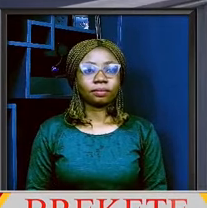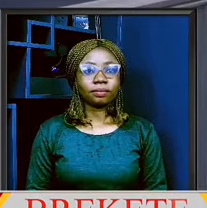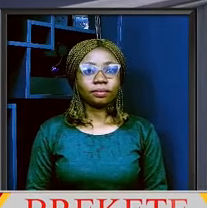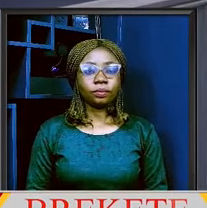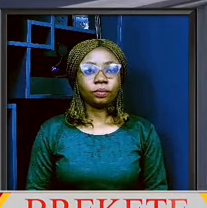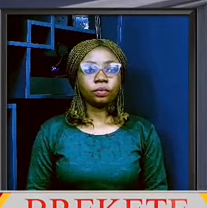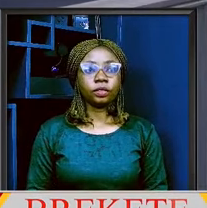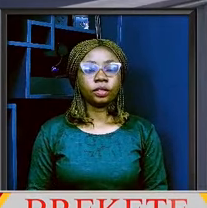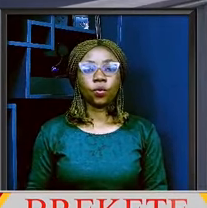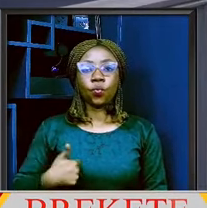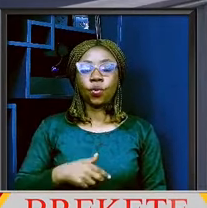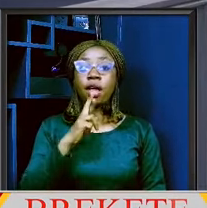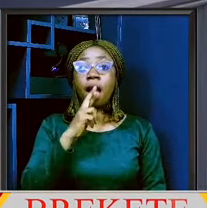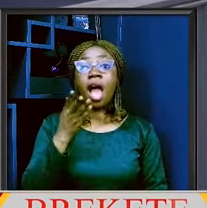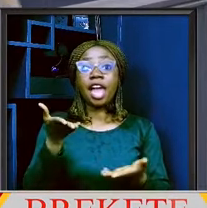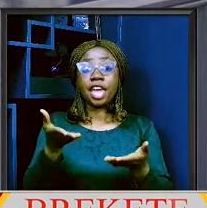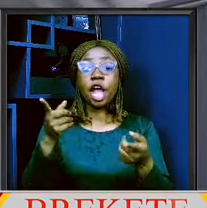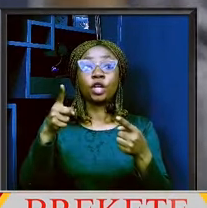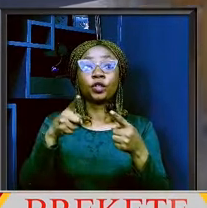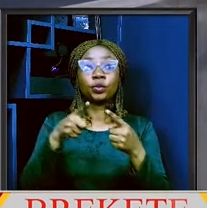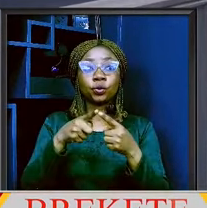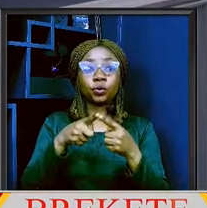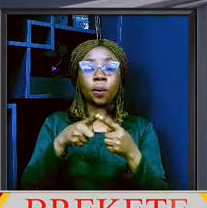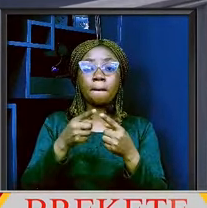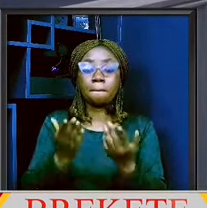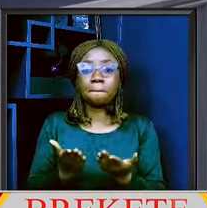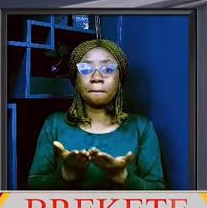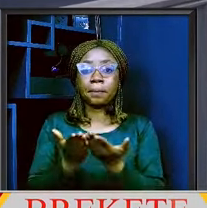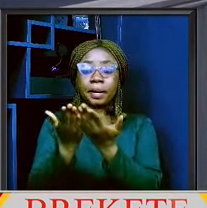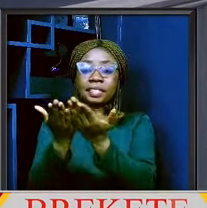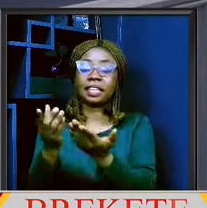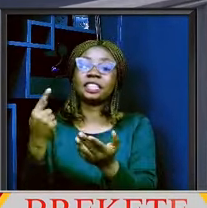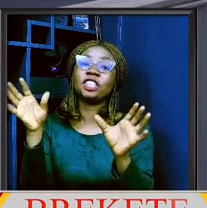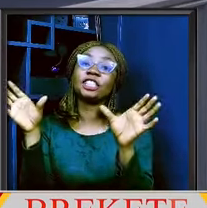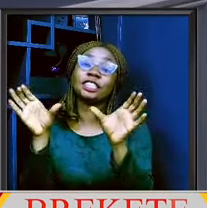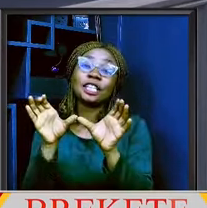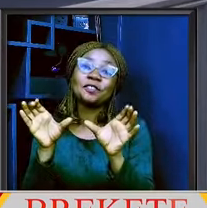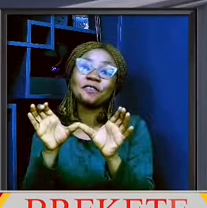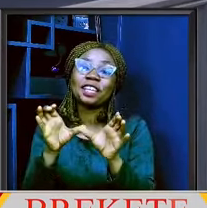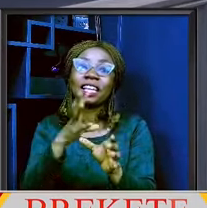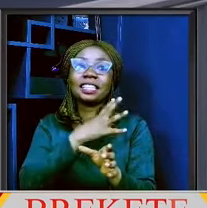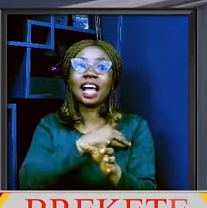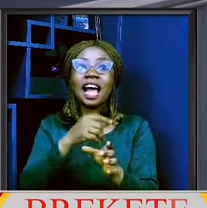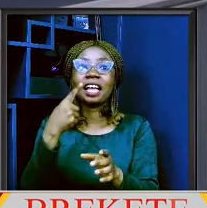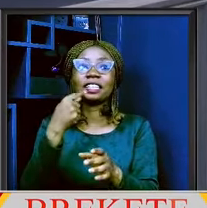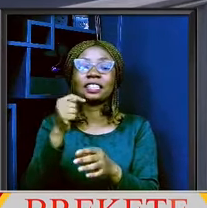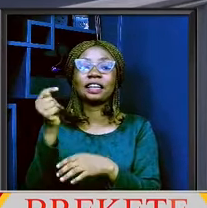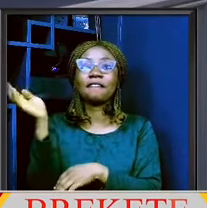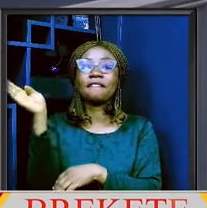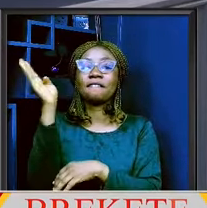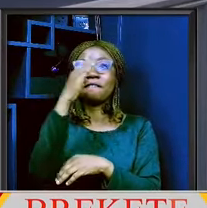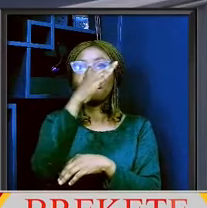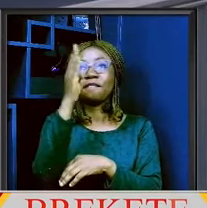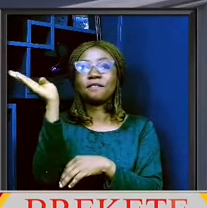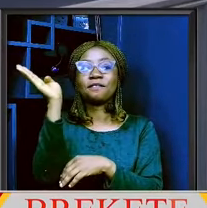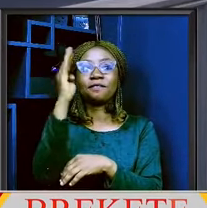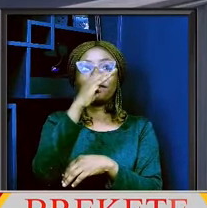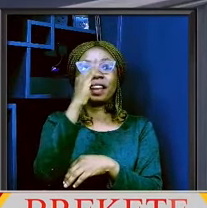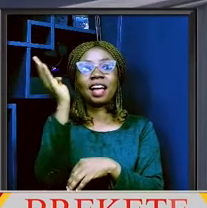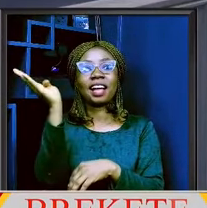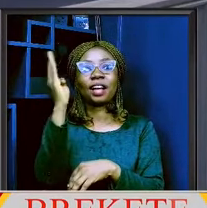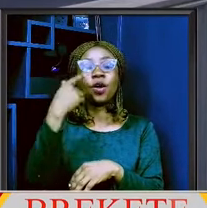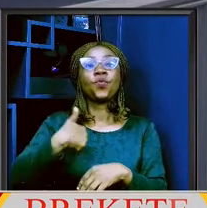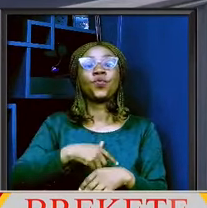Just keep talking. So we are here to present the certificate and the plaque, and we have a